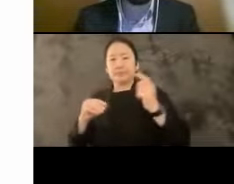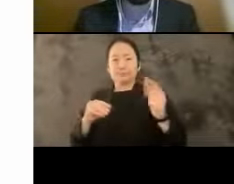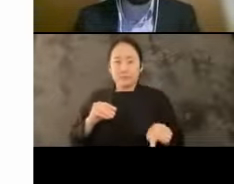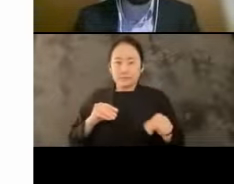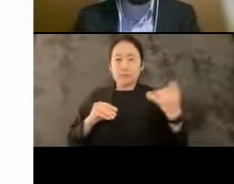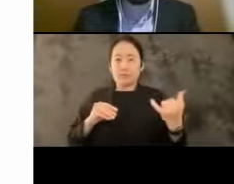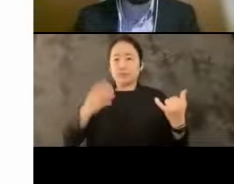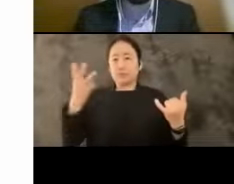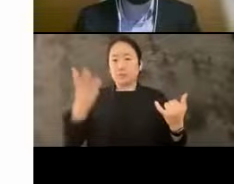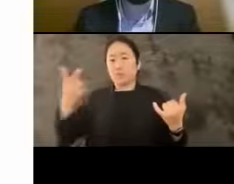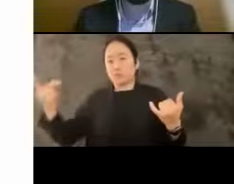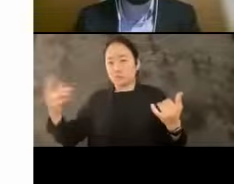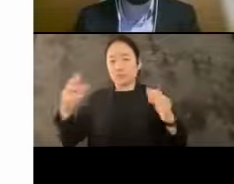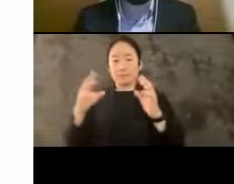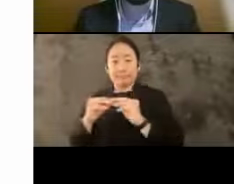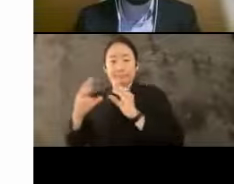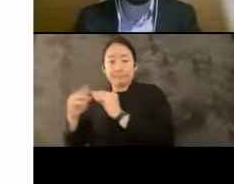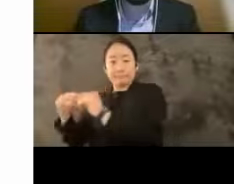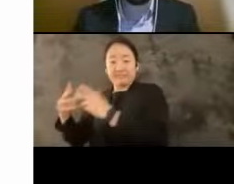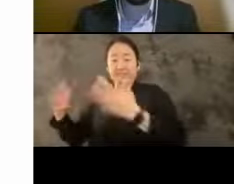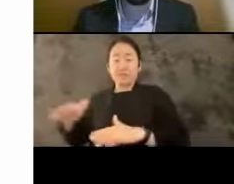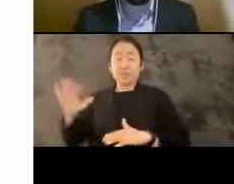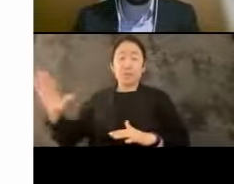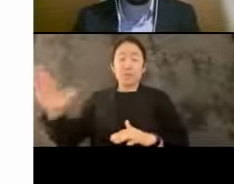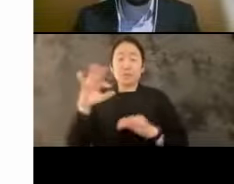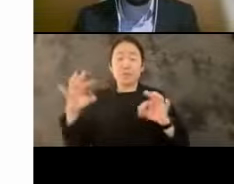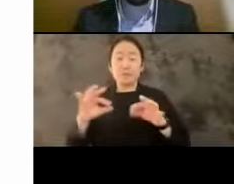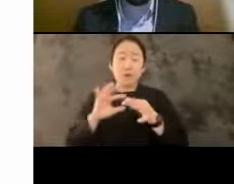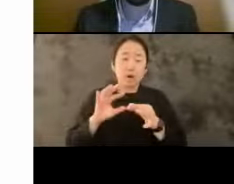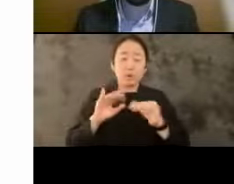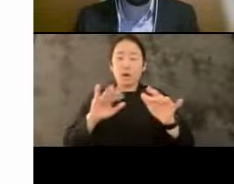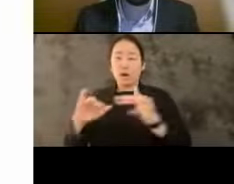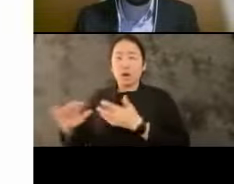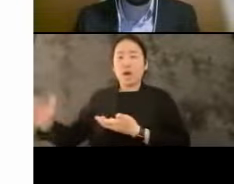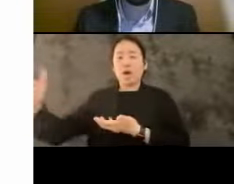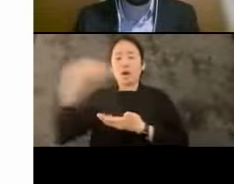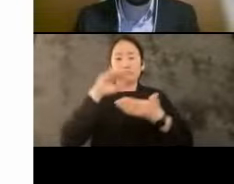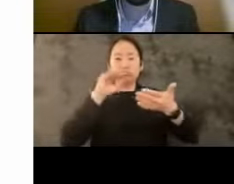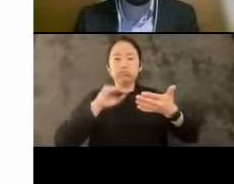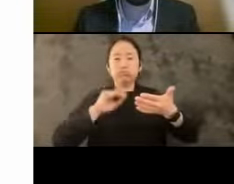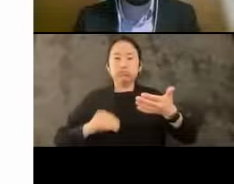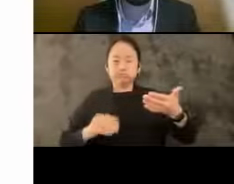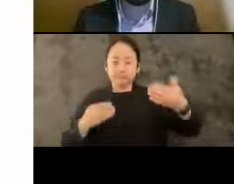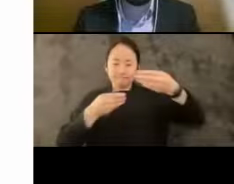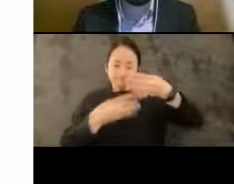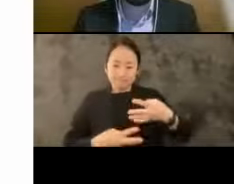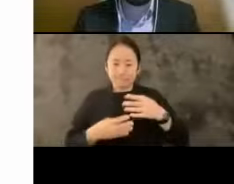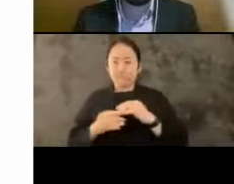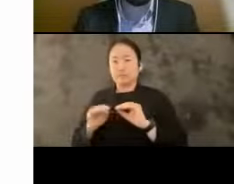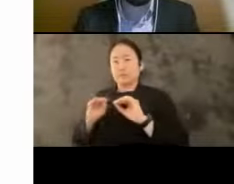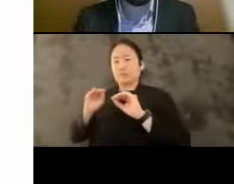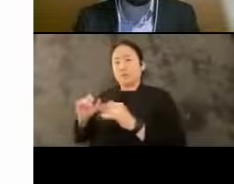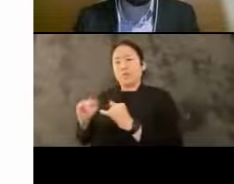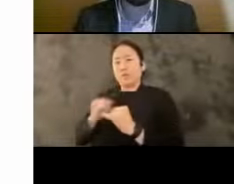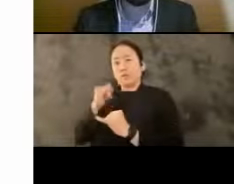well. So all of the feedback that we get at these meetings, we'll take that back, finalize the tier 1 evaluation,